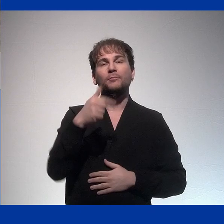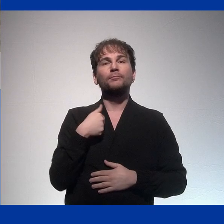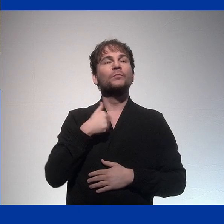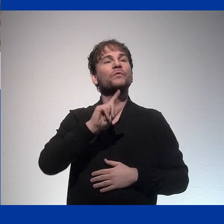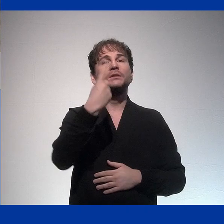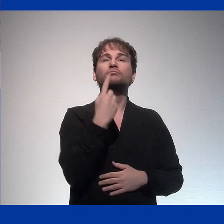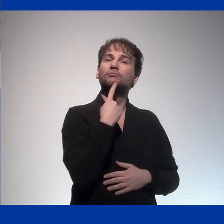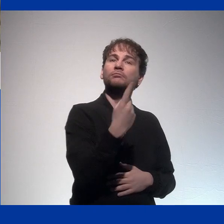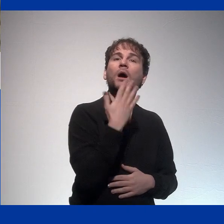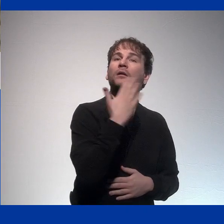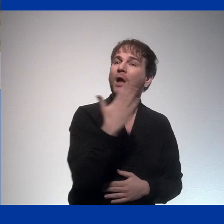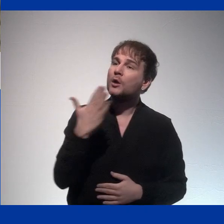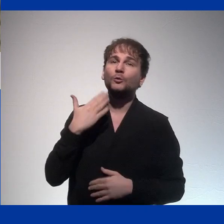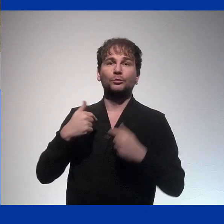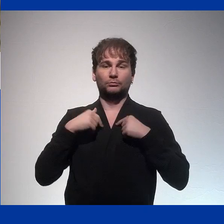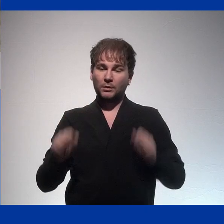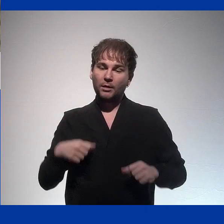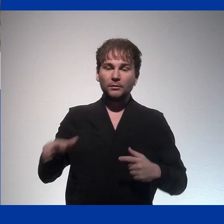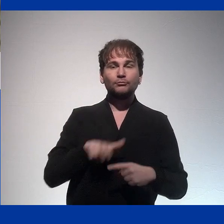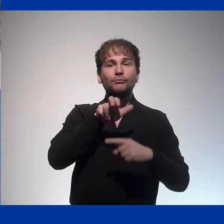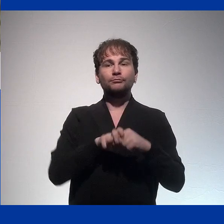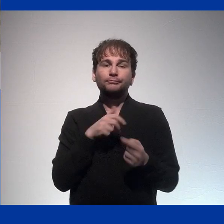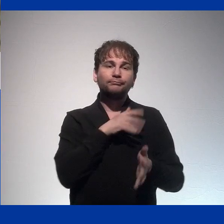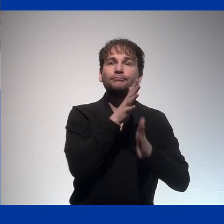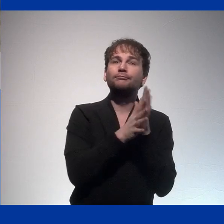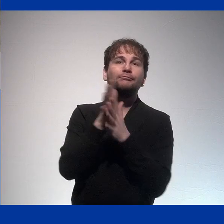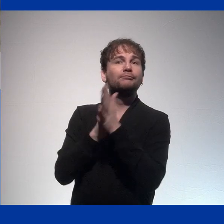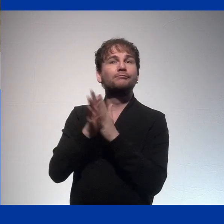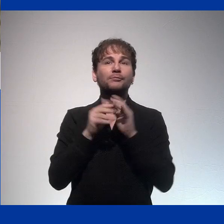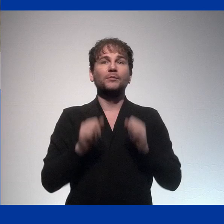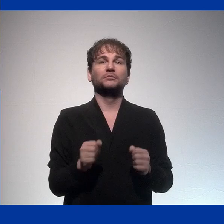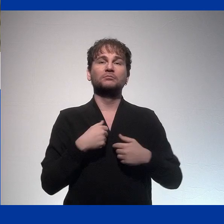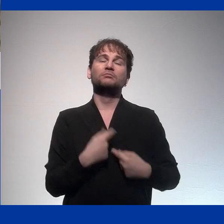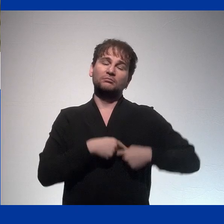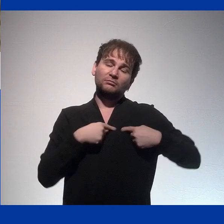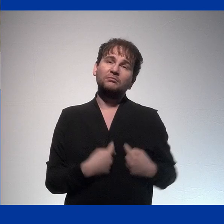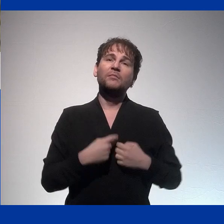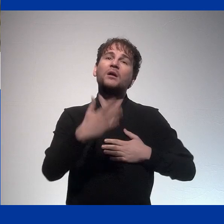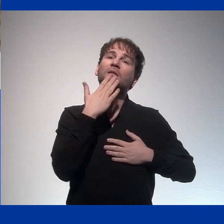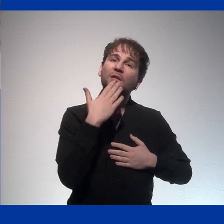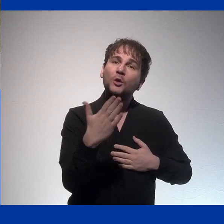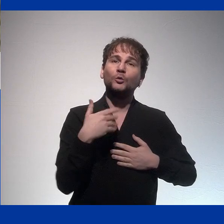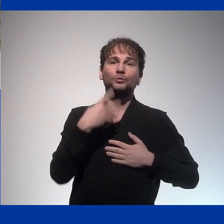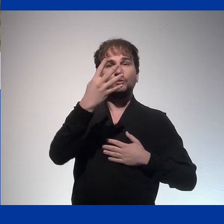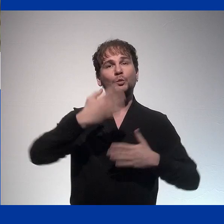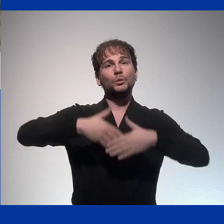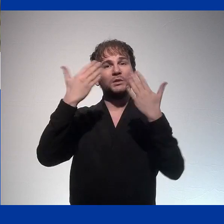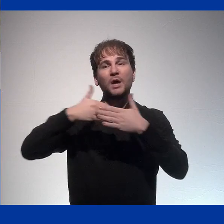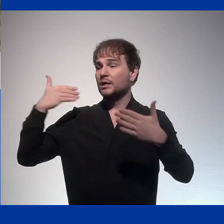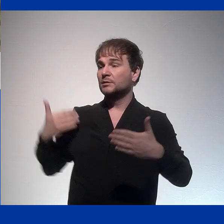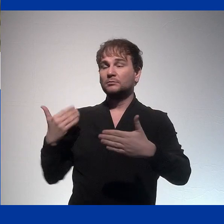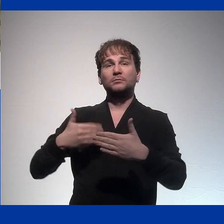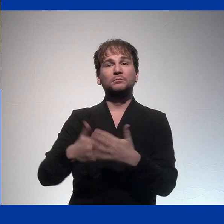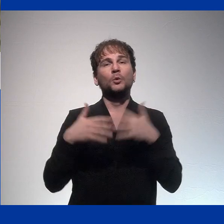for these 4 amazing days that we had now. And I'm really glad that I was invited to